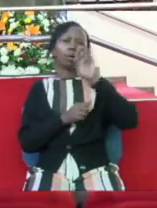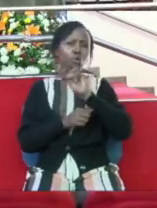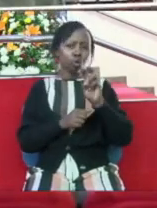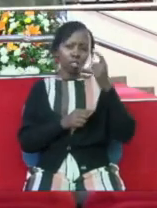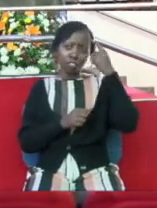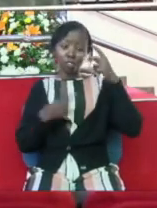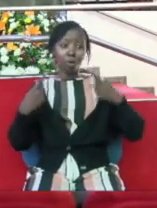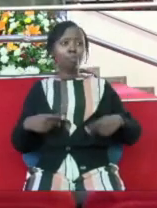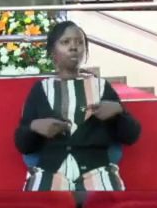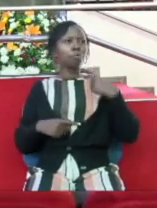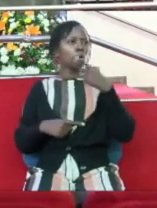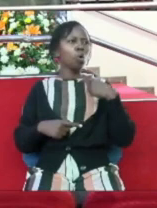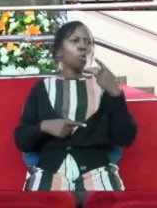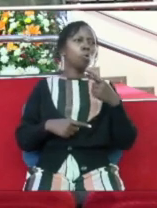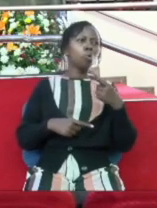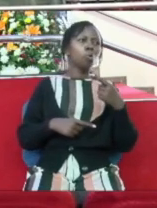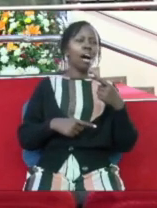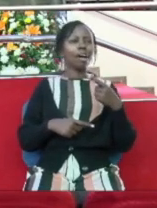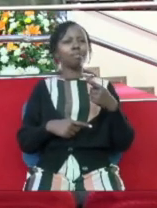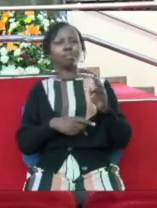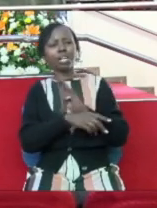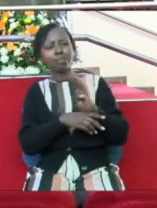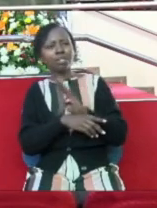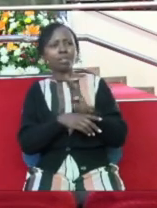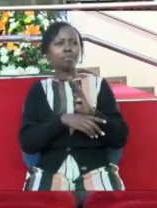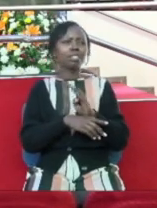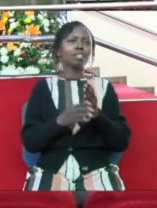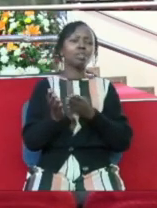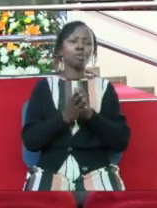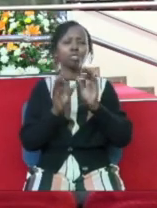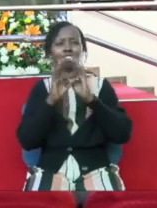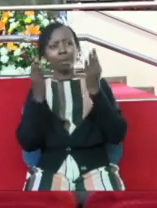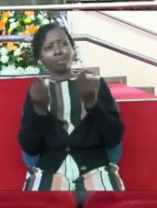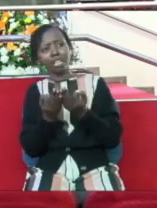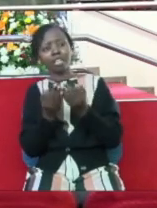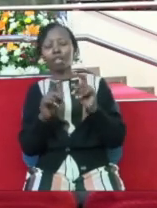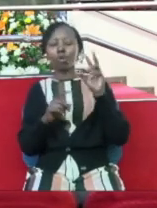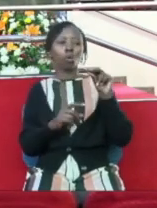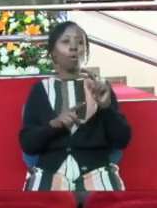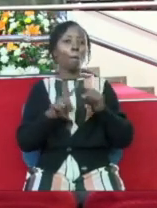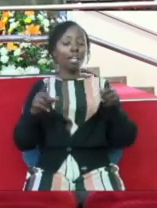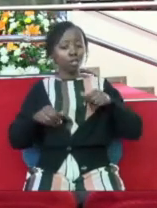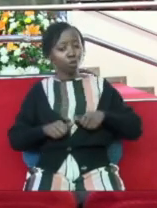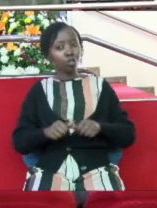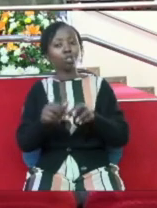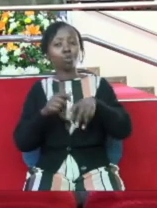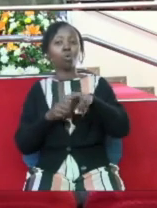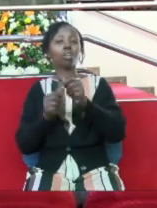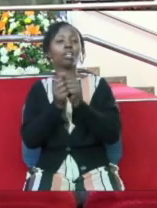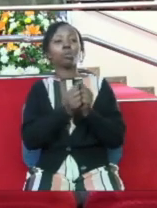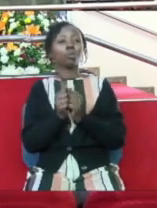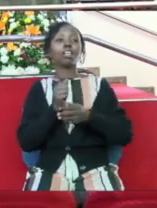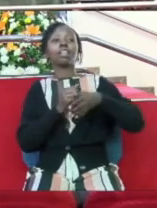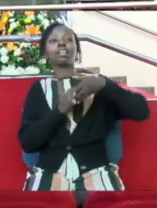be hindered by family progress. Hawatazuiliwa na mambo ya kifamilia. But they will continue walking with God even as they progress